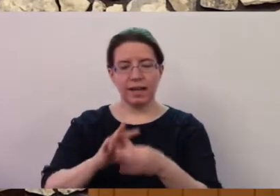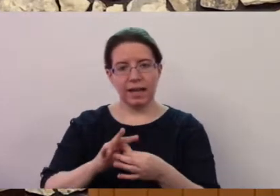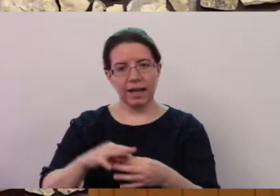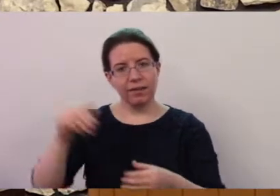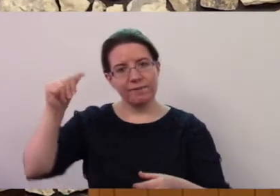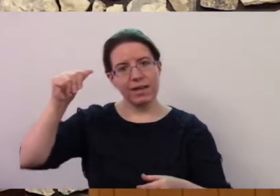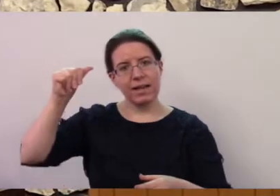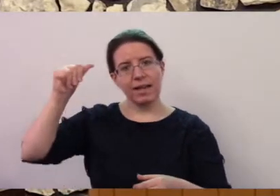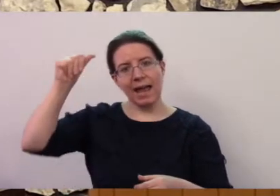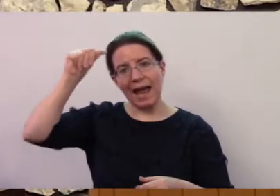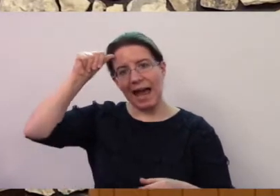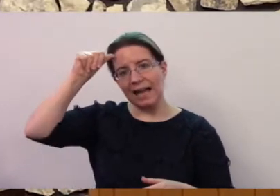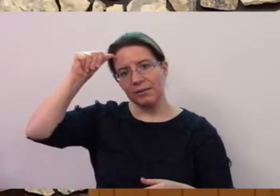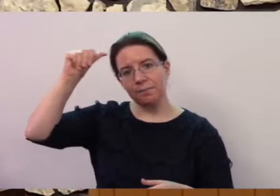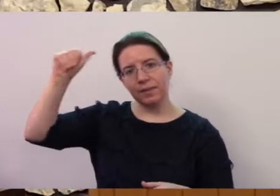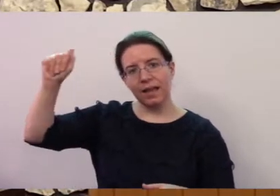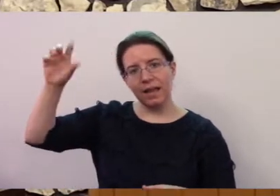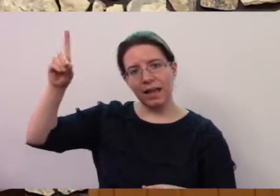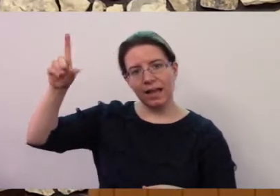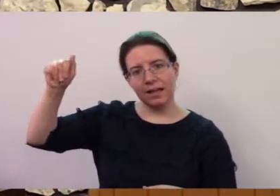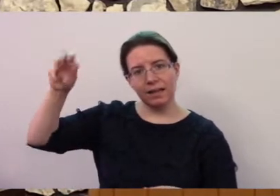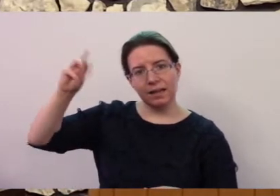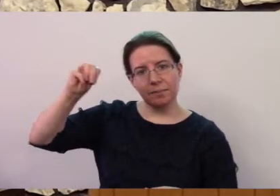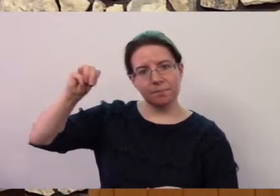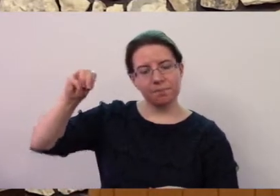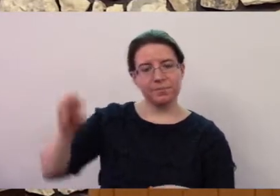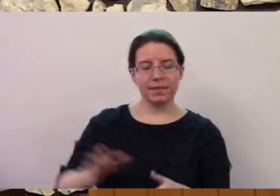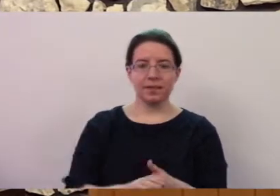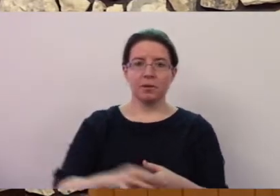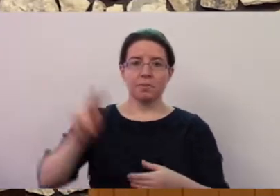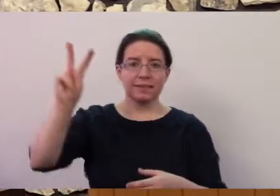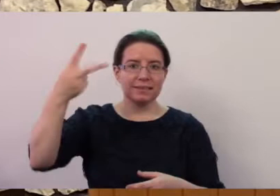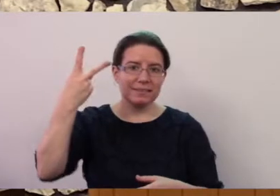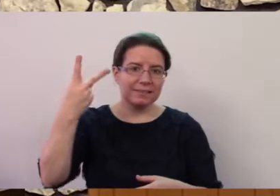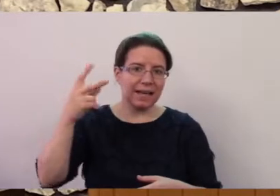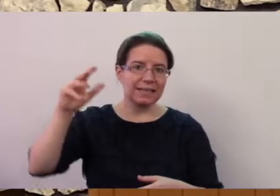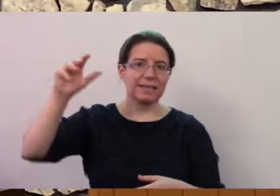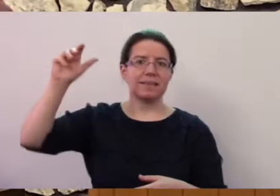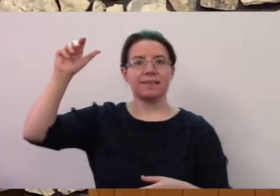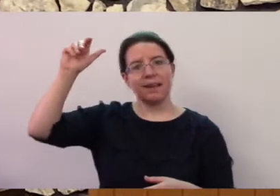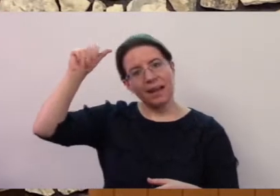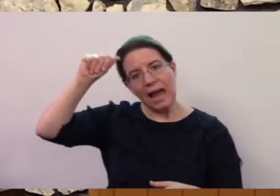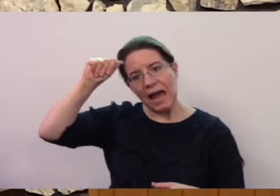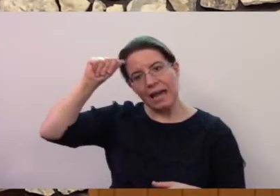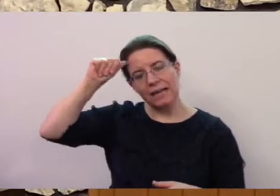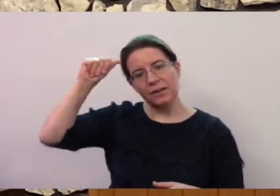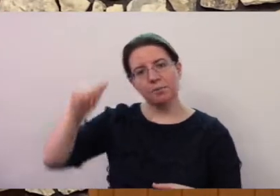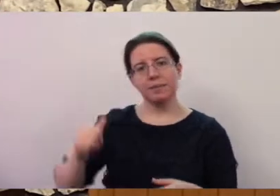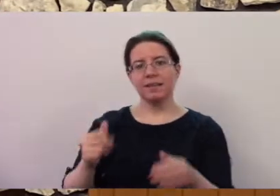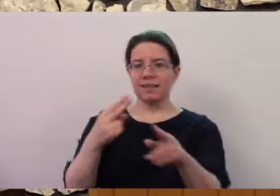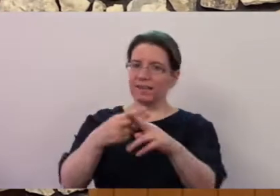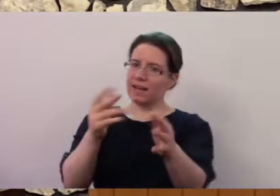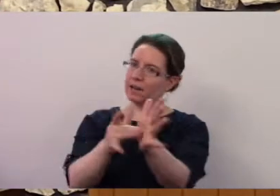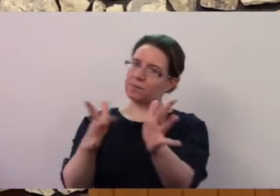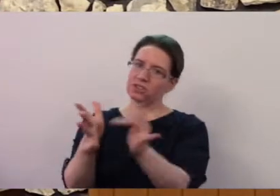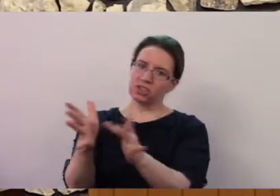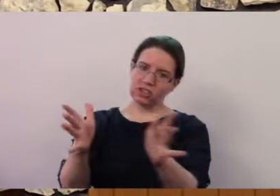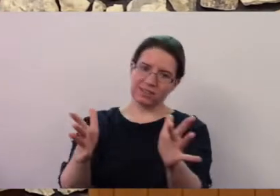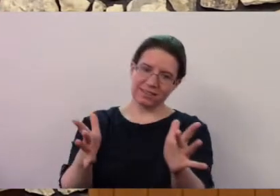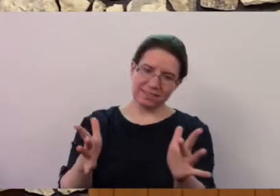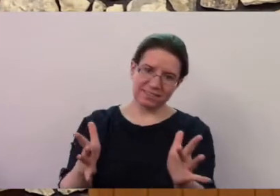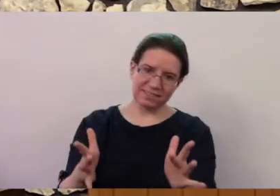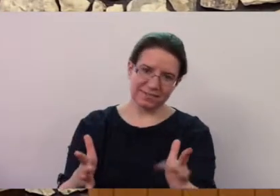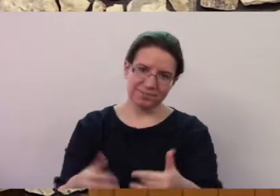the second Adam, who is Jesus Christ, is the Lord from heaven. Yes. And you need to be born of his seed, yes, of the